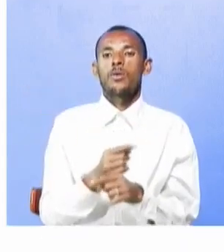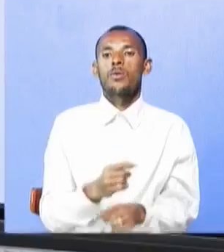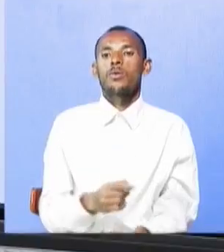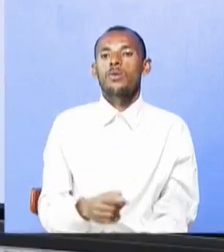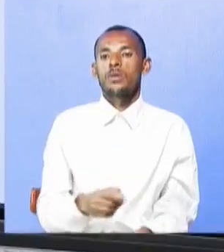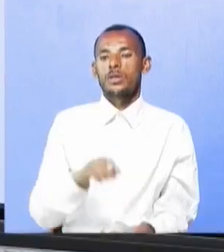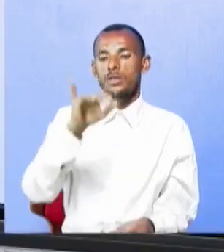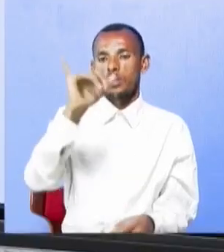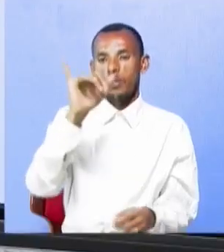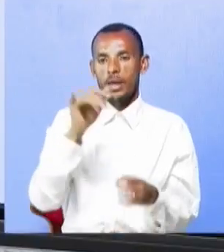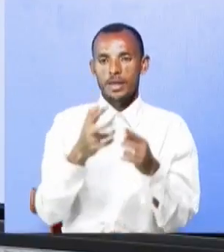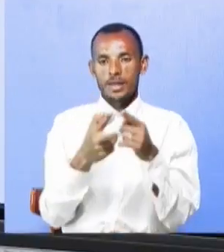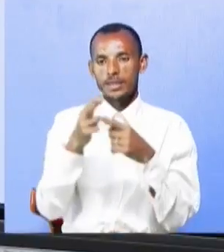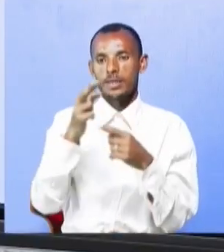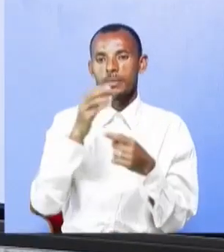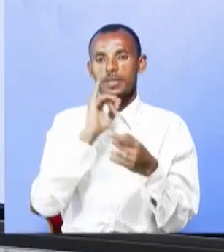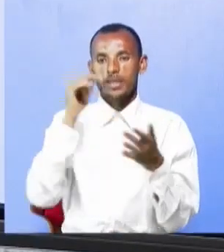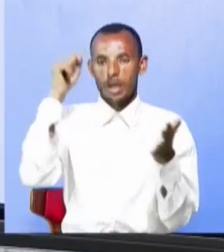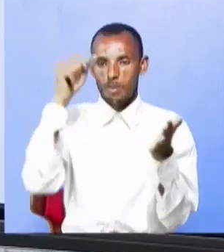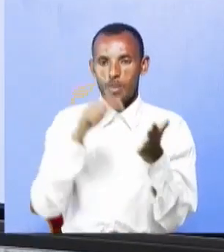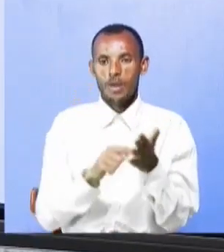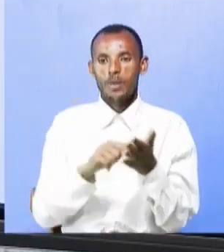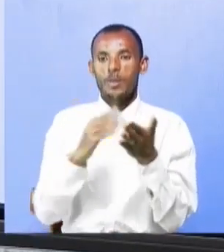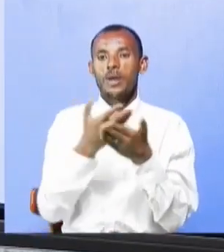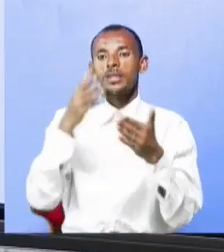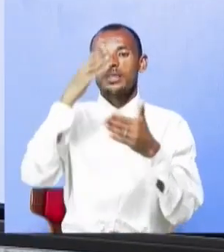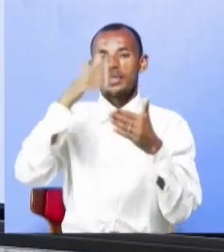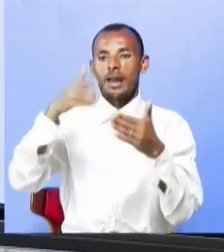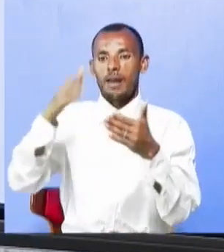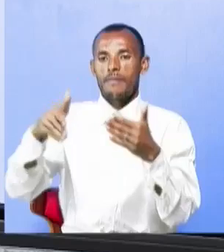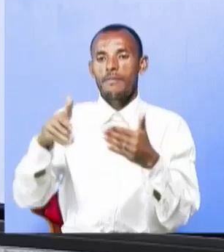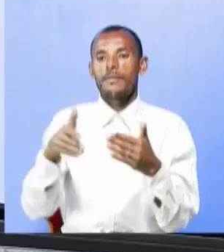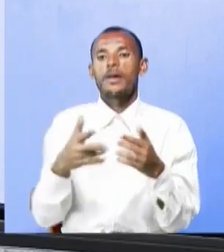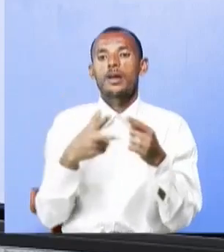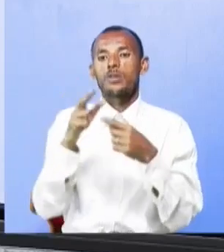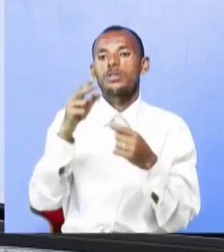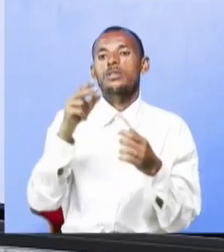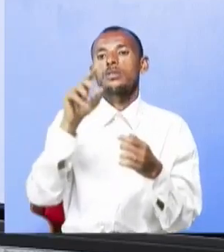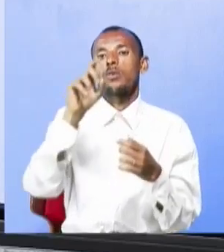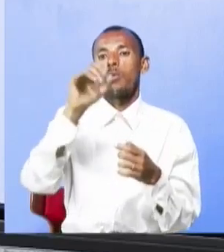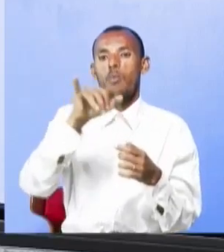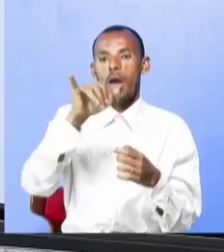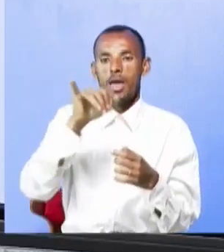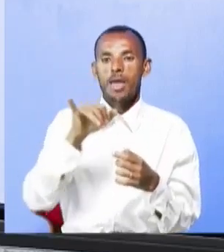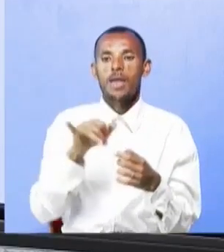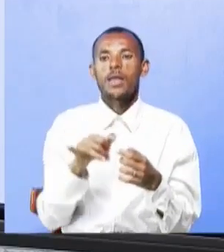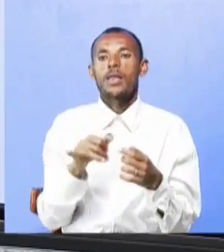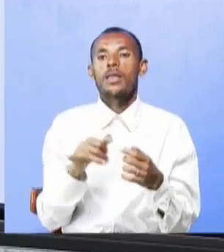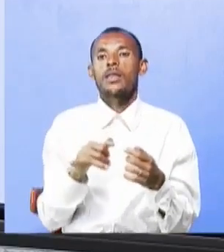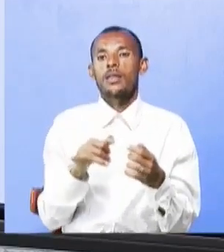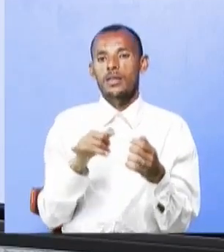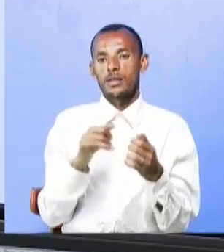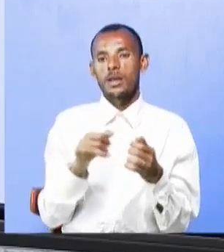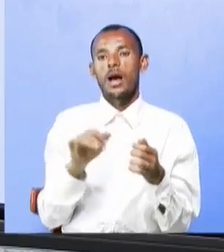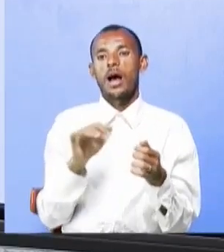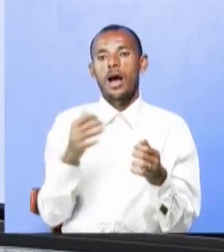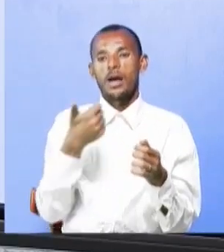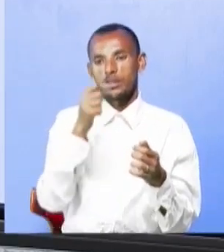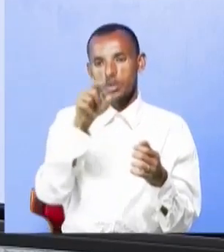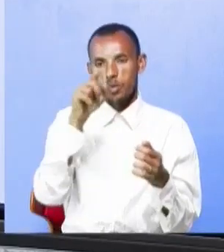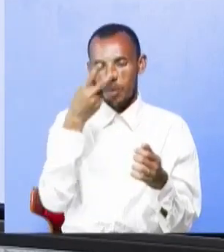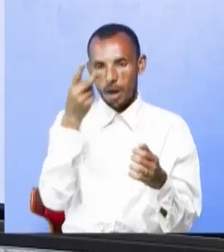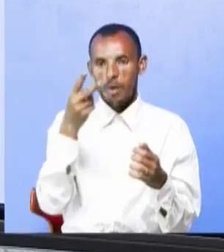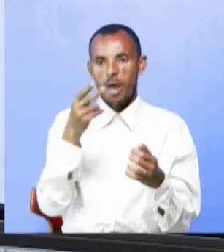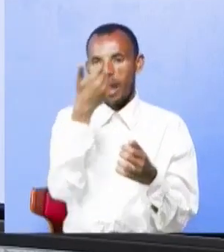The y-intercept is a point where the graph crosses the y-axis. As you all know, at every point on